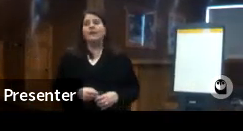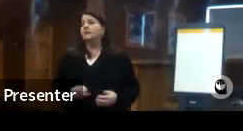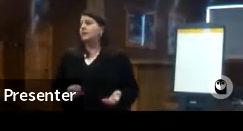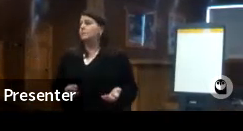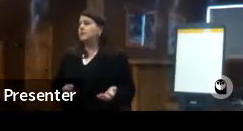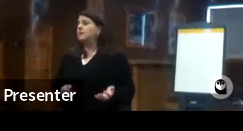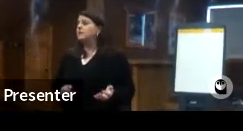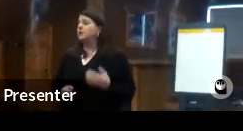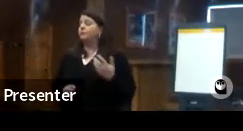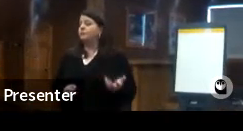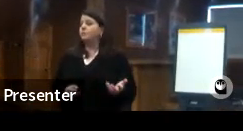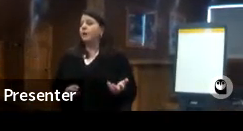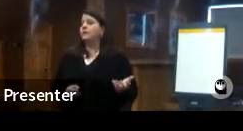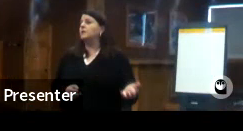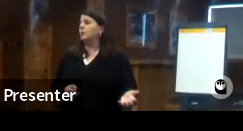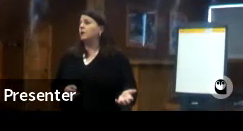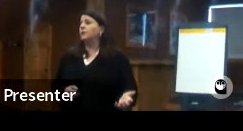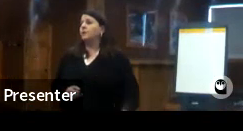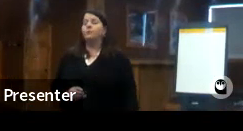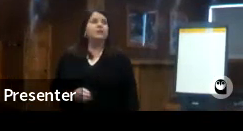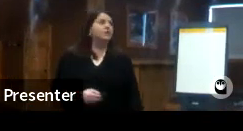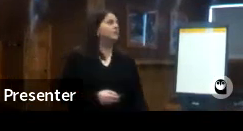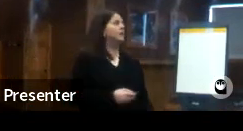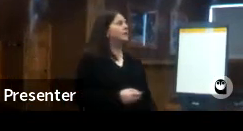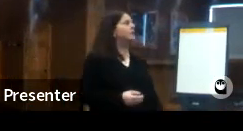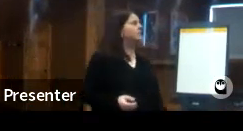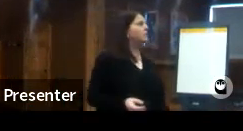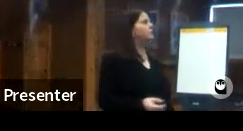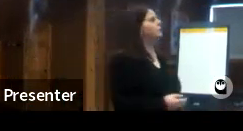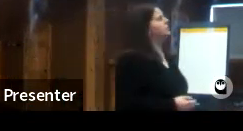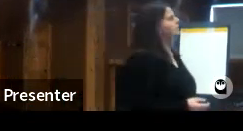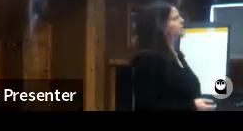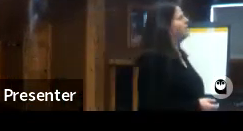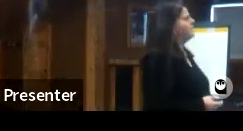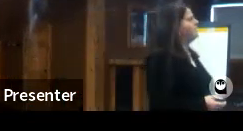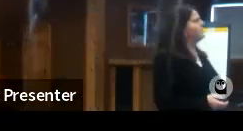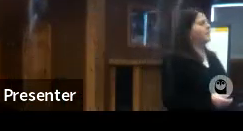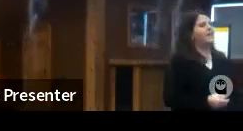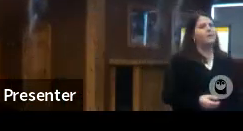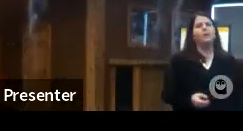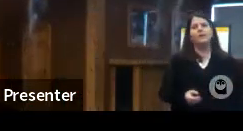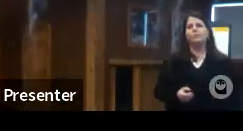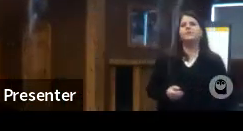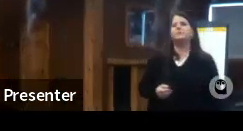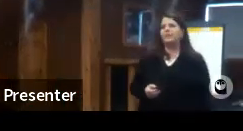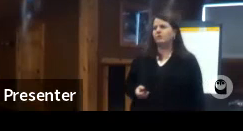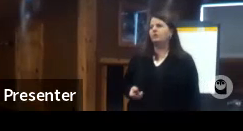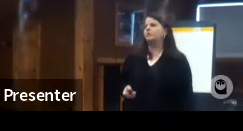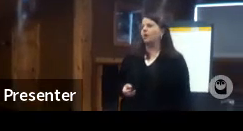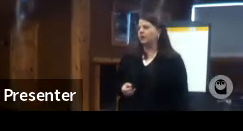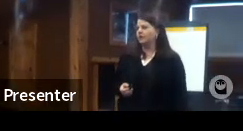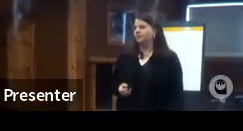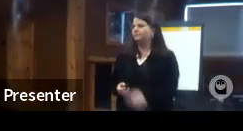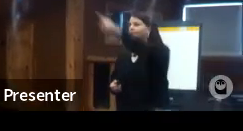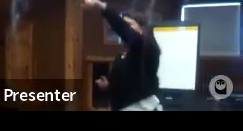well. Paramedics, EMTs, you know, first response, again, depending on what the information is, they can be it. Doctors, nurses, firefighters, anyone with